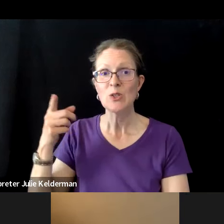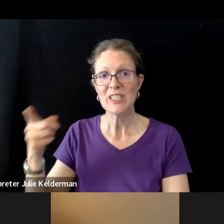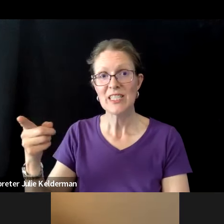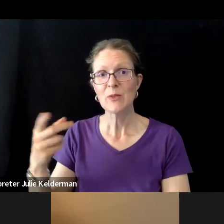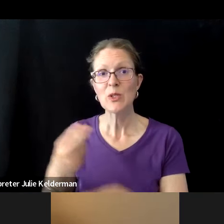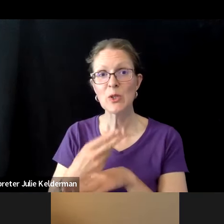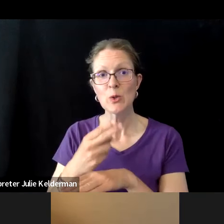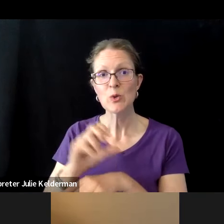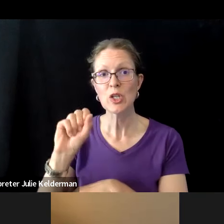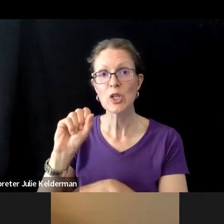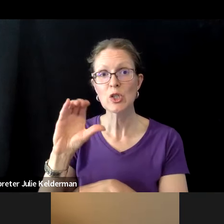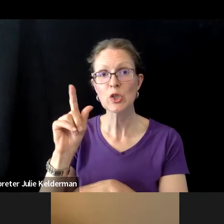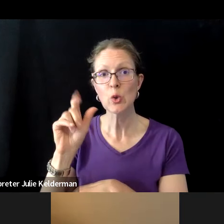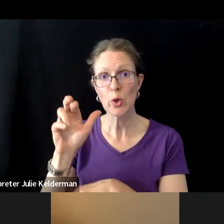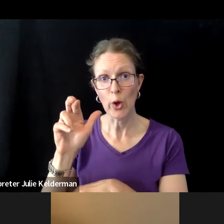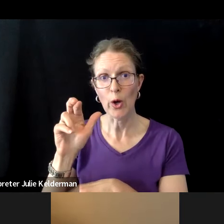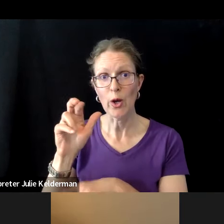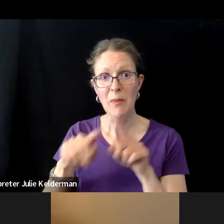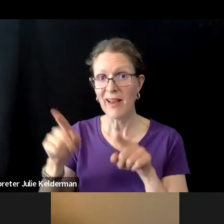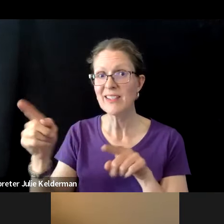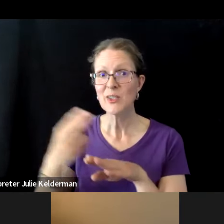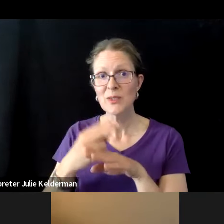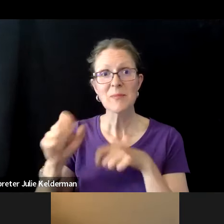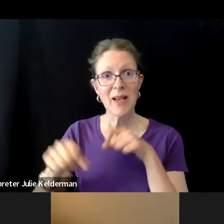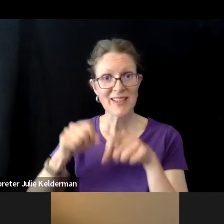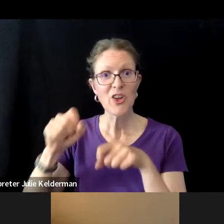a scooter, but she does use a bicycle.